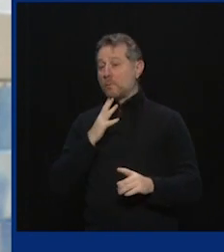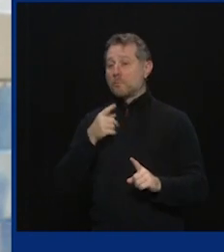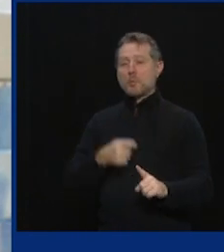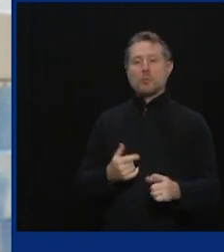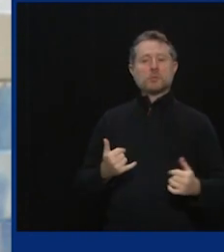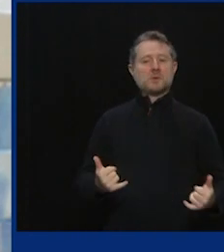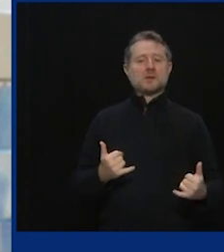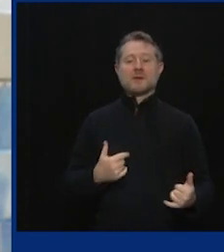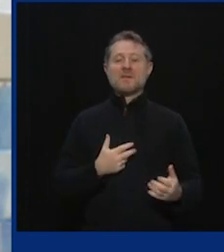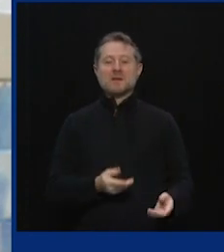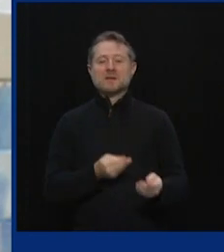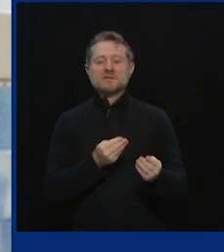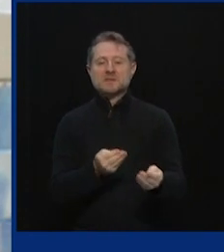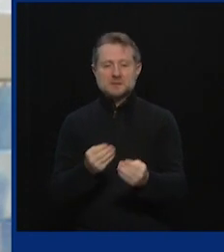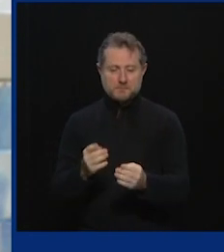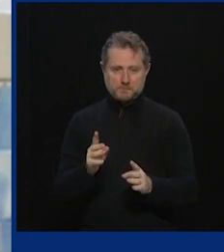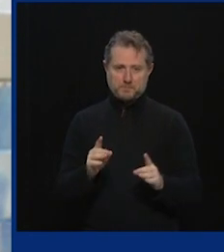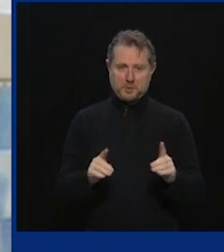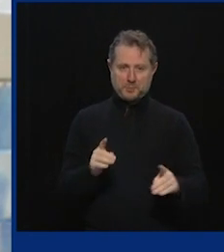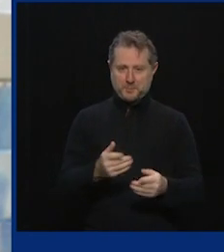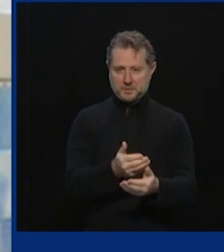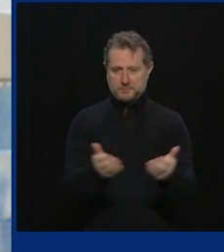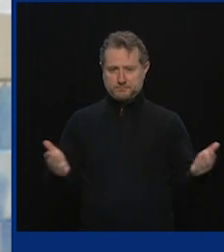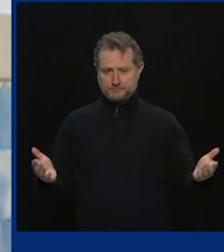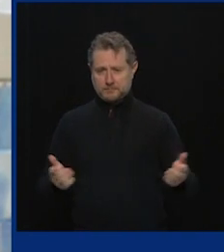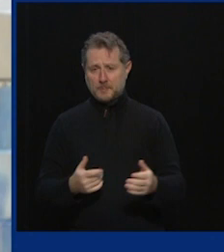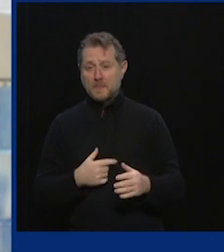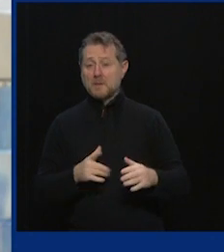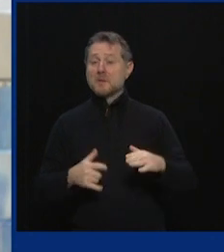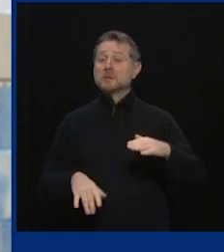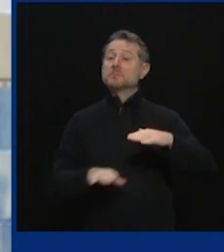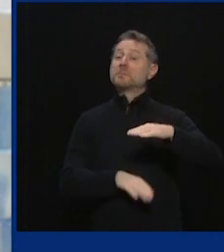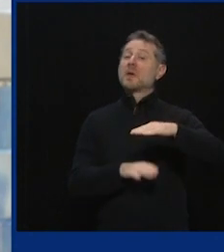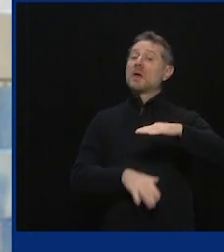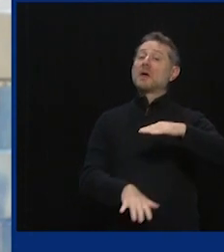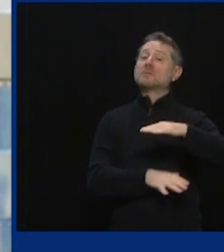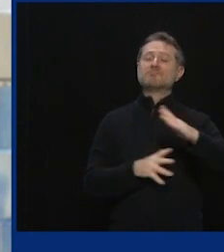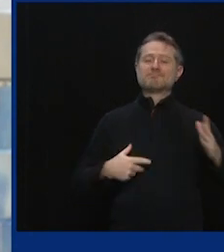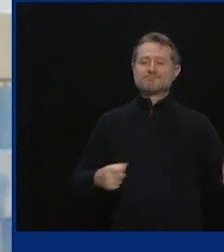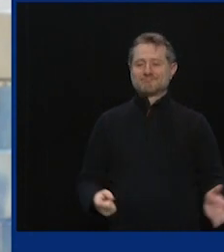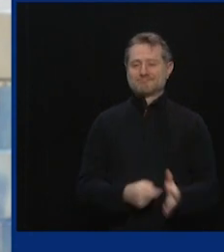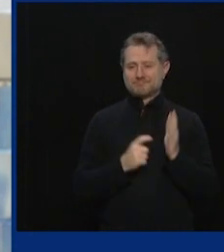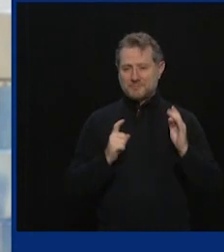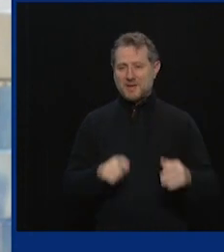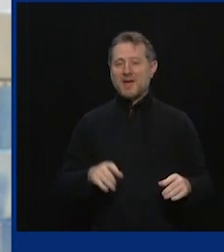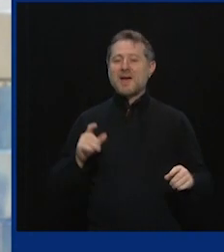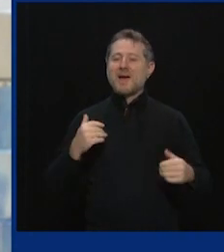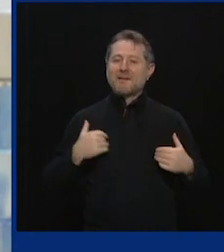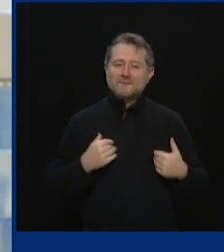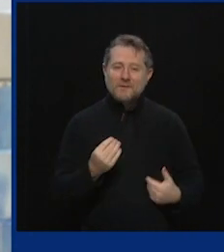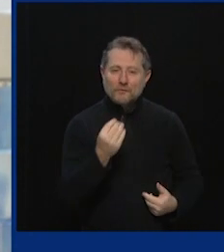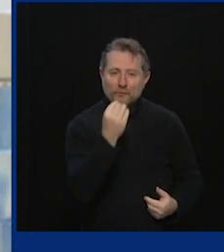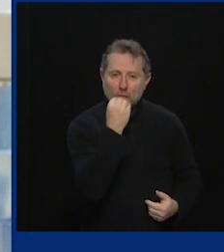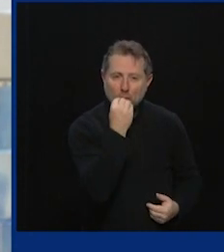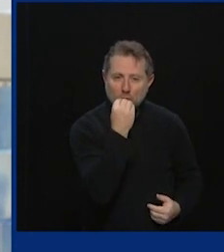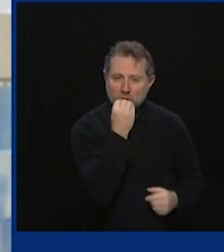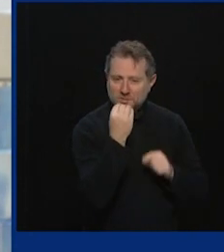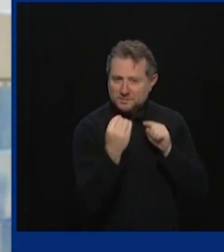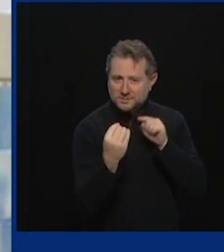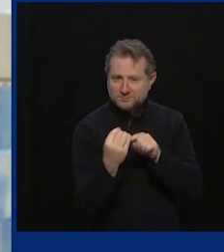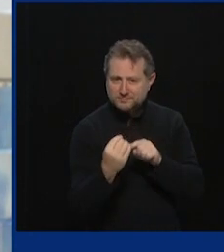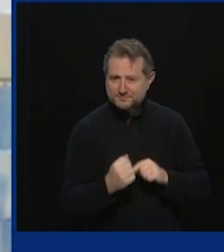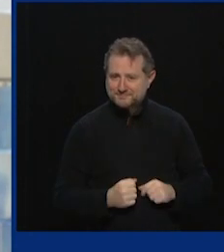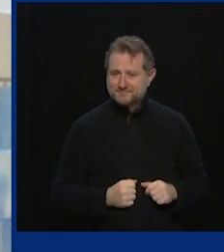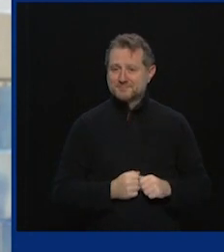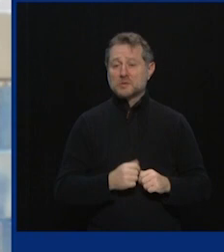simple. Basic human need. To be fed. And that whole premise of what is a